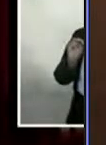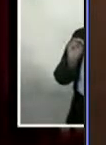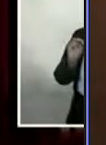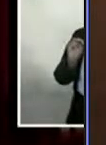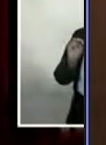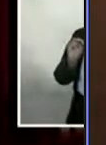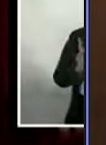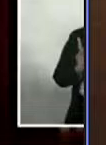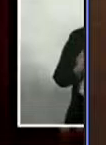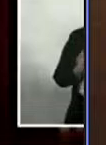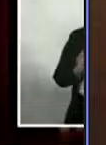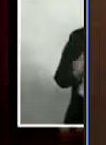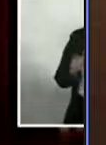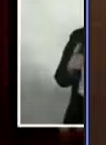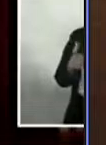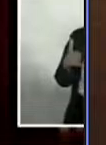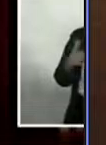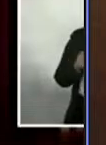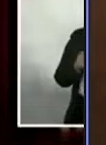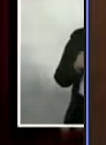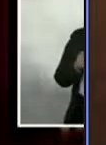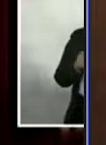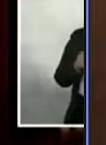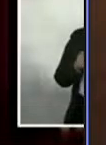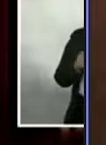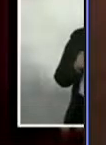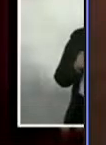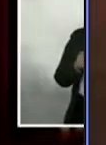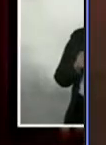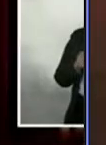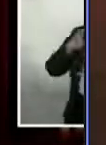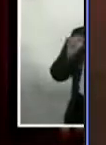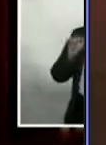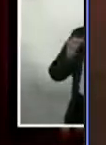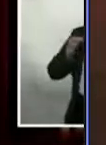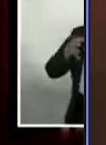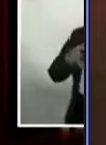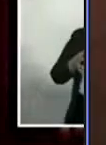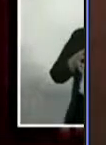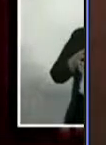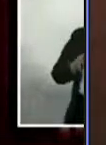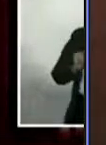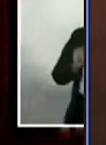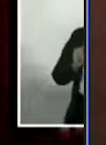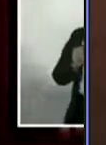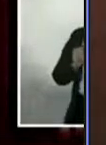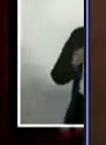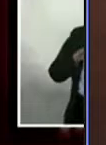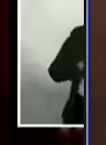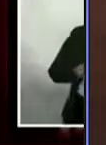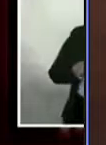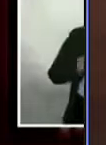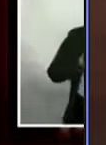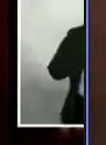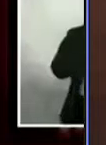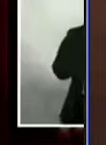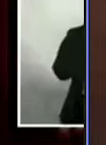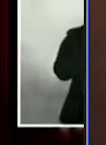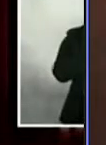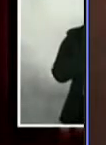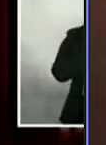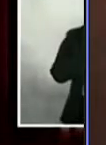also pleased with the multi-billion rand investment decisions reflected in the following: the Tetra Pak investment of 500 million, adding